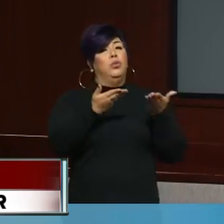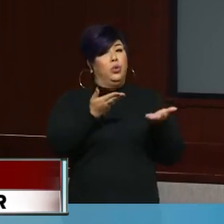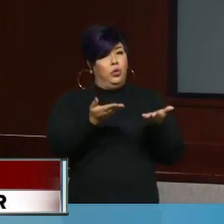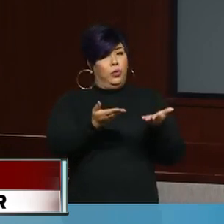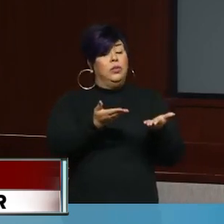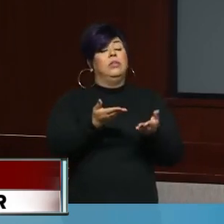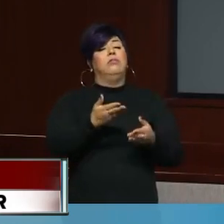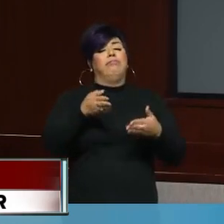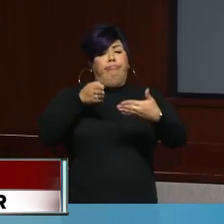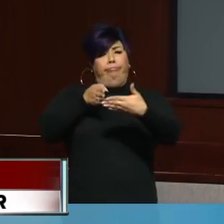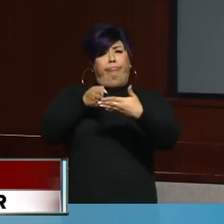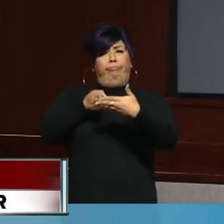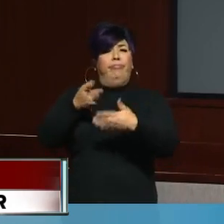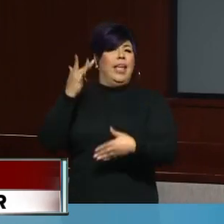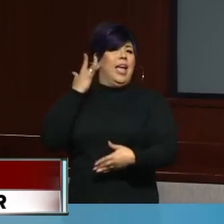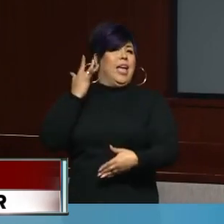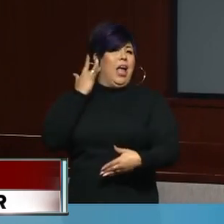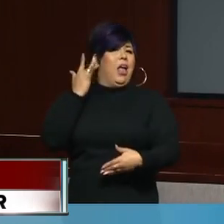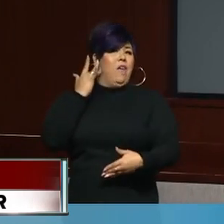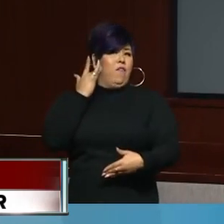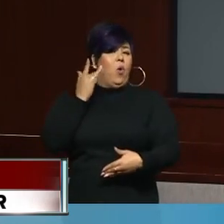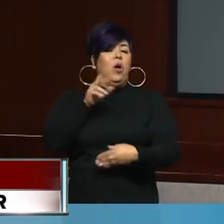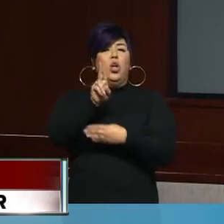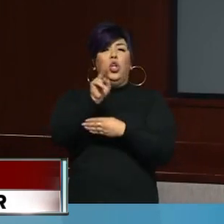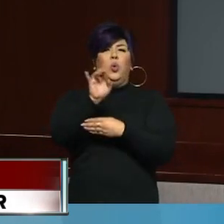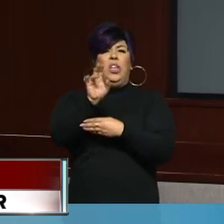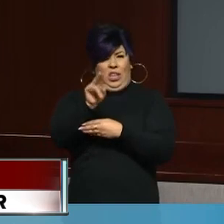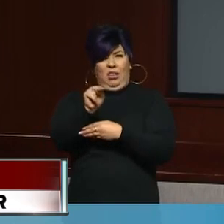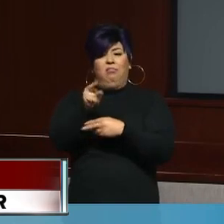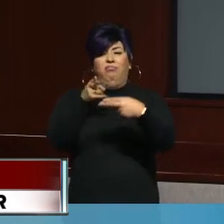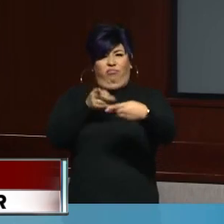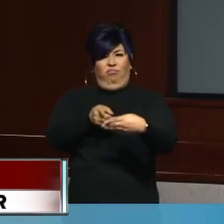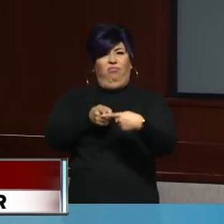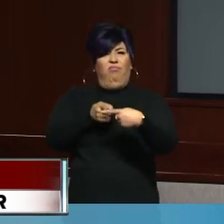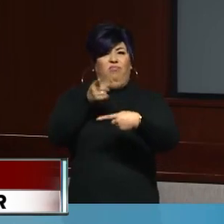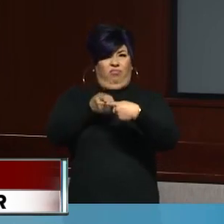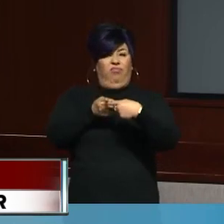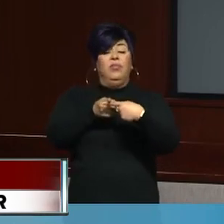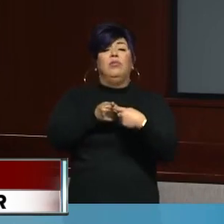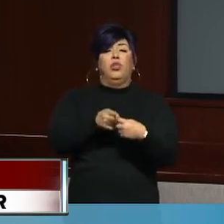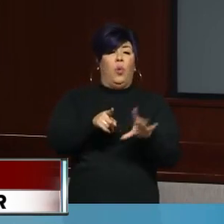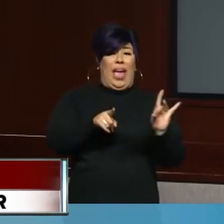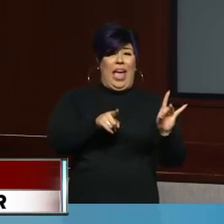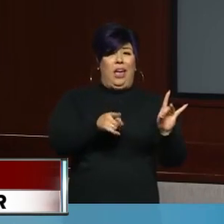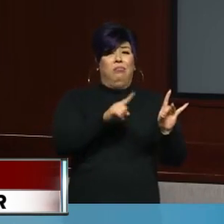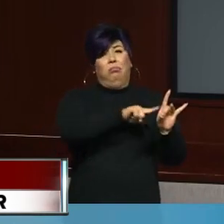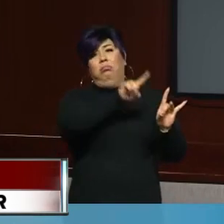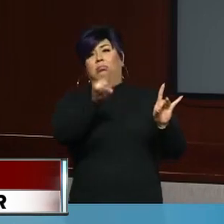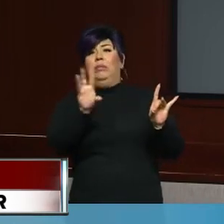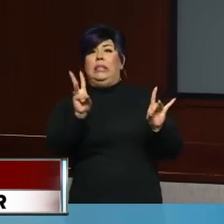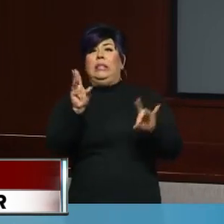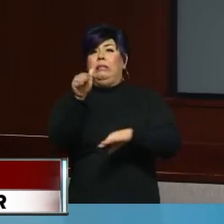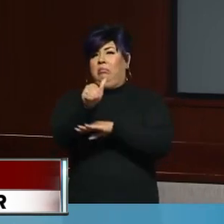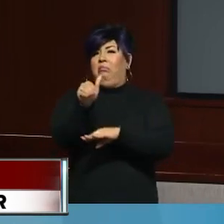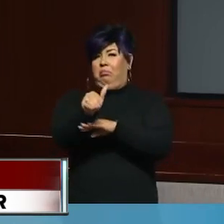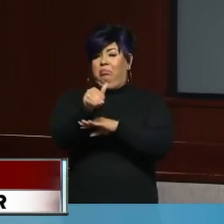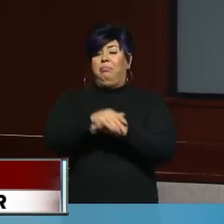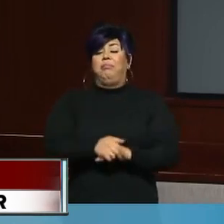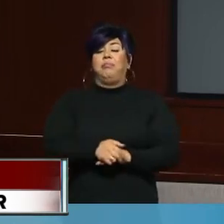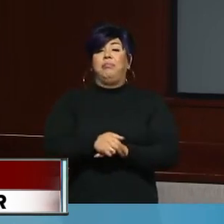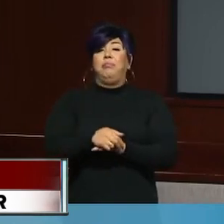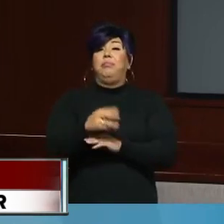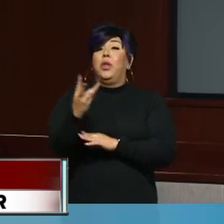and that's at the corner of California Avenue and Union Avenue. Again, that's always from 8 to 6 p.m.